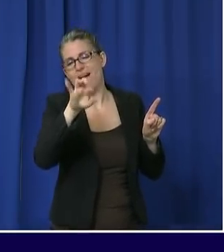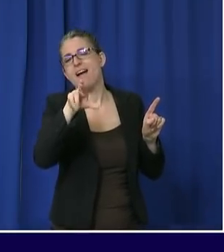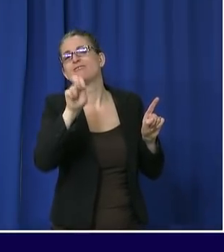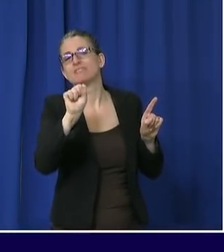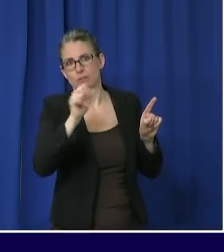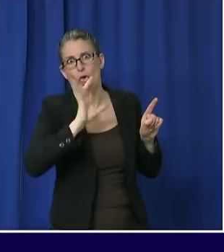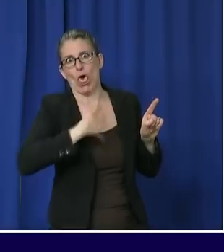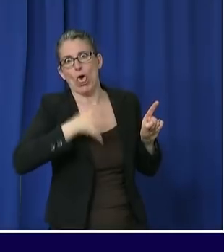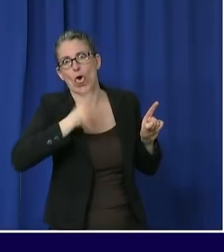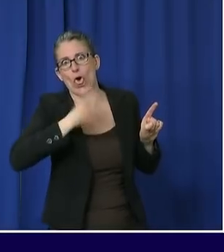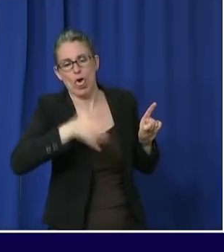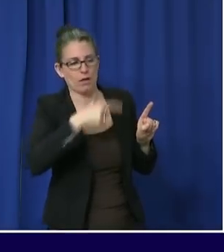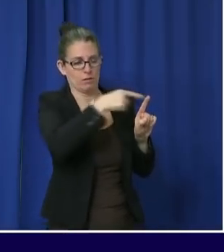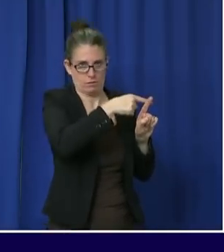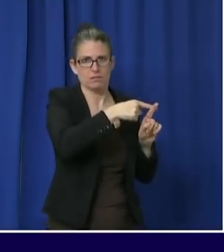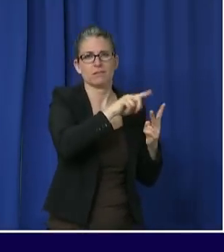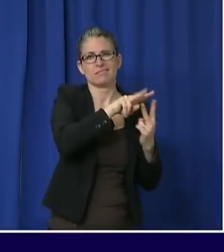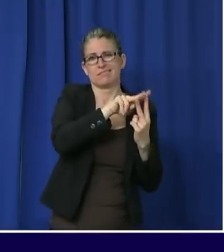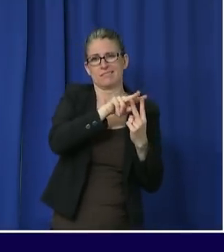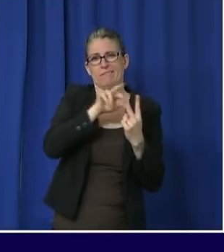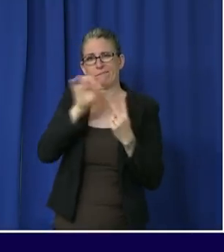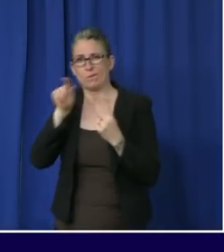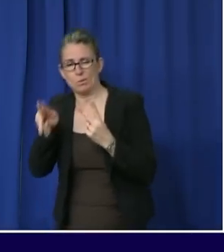happen, but we're keeping our eyes open for it.